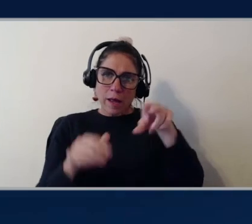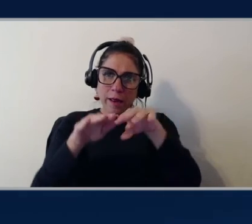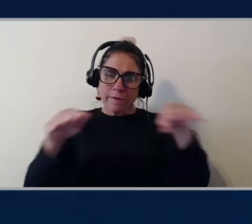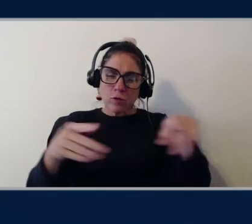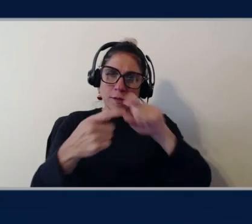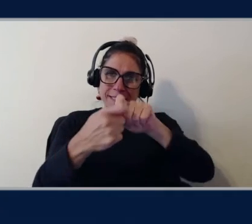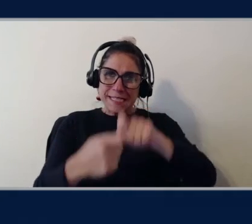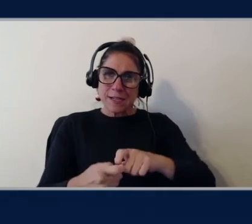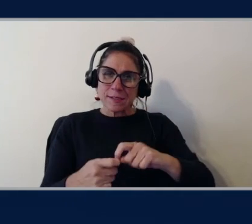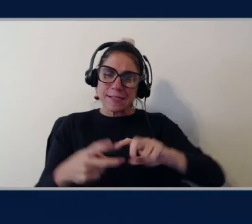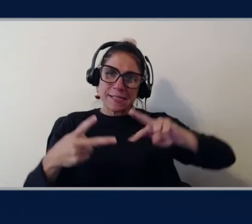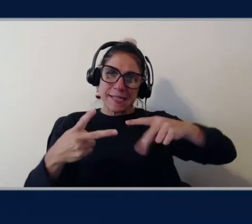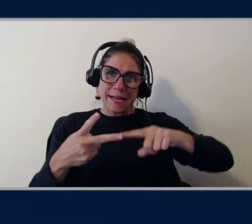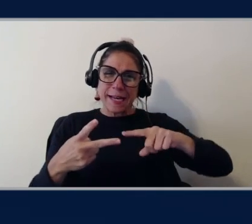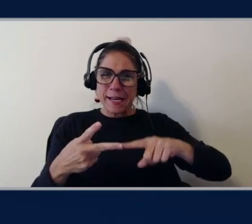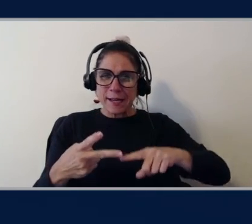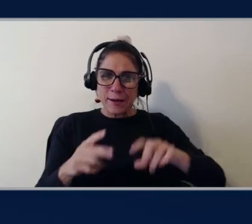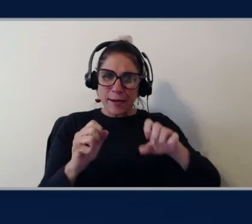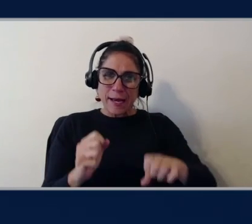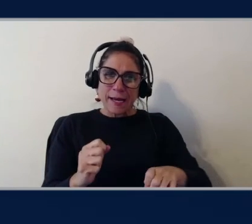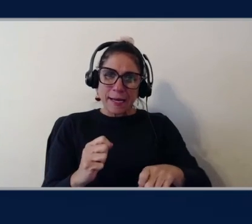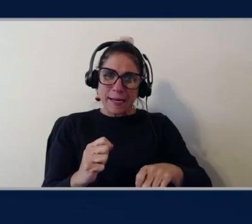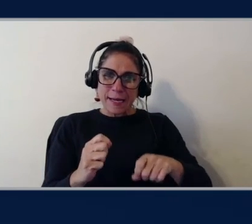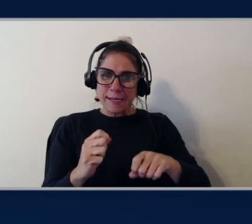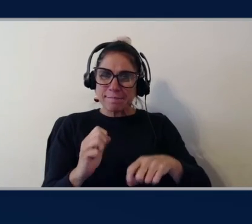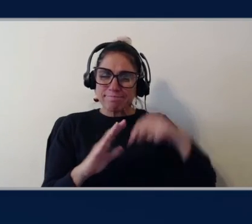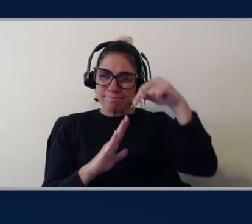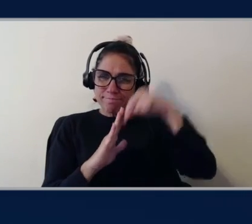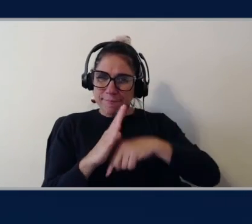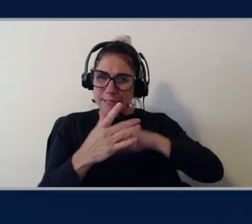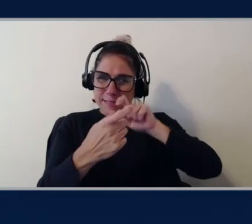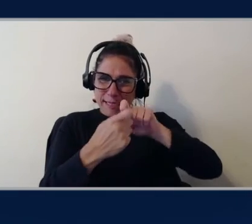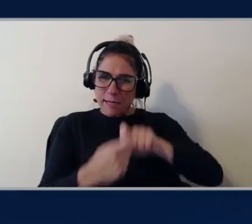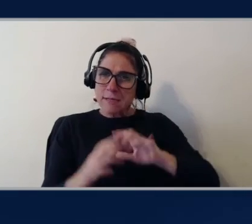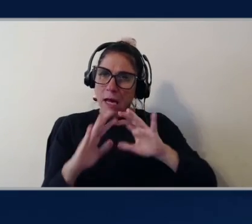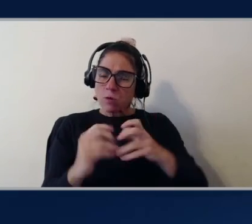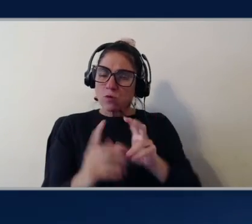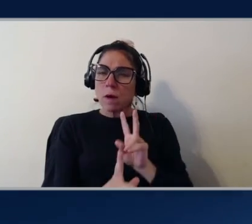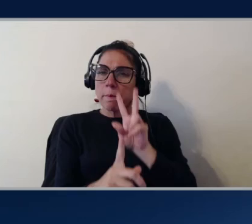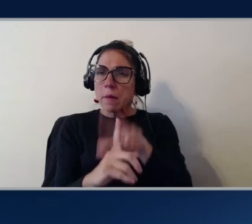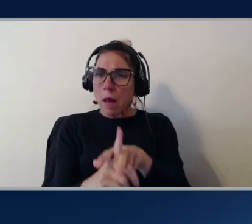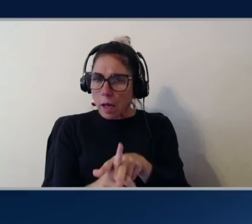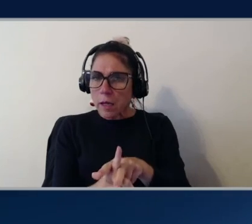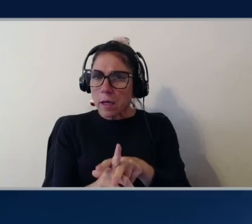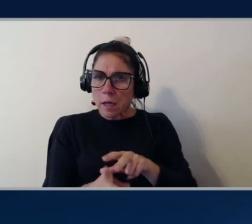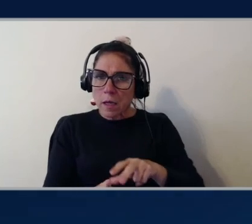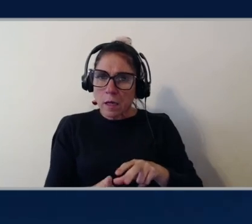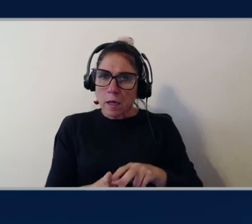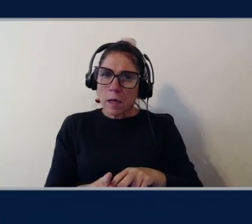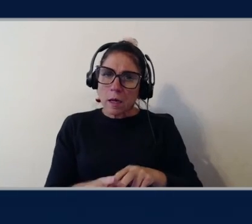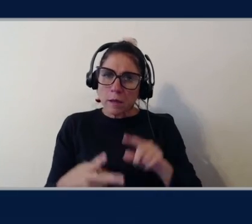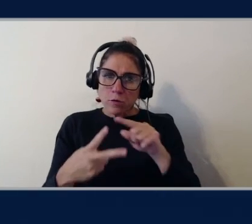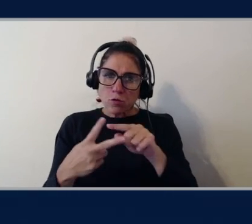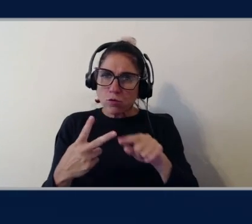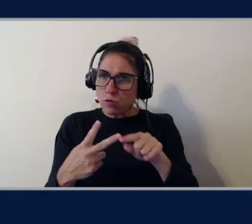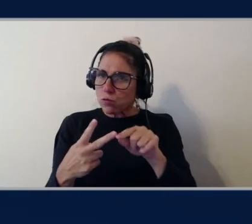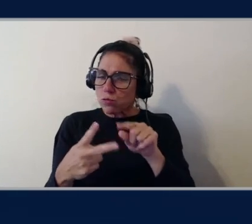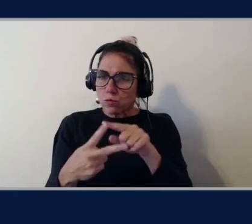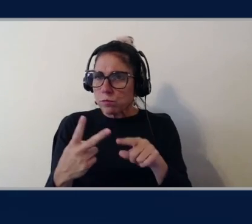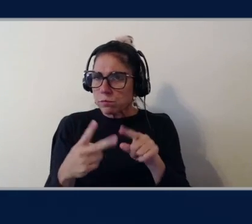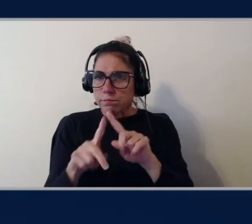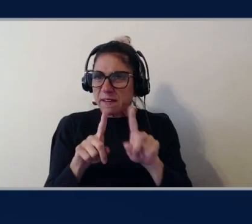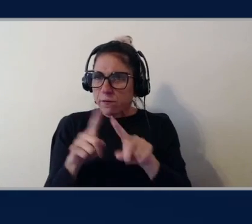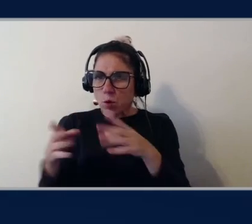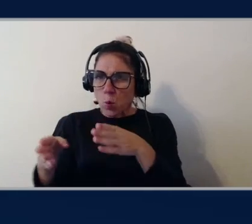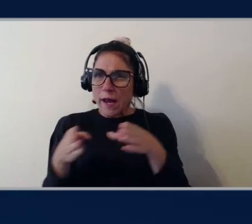second part, you can get into the details of like how to apply it through PySDK or through the UI. Yeah, well, I look forward to seeing